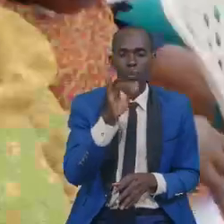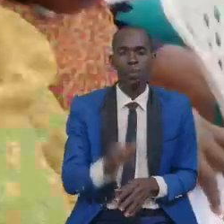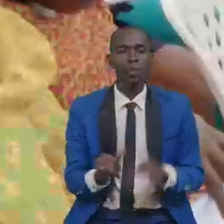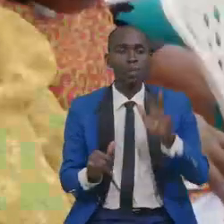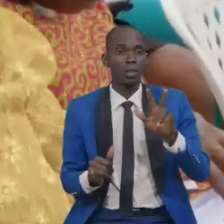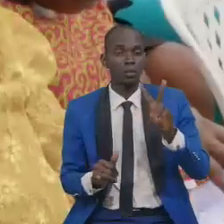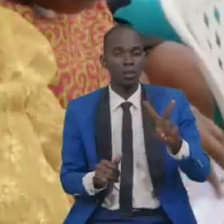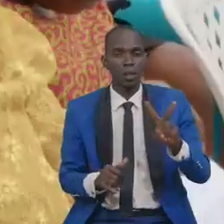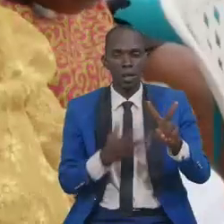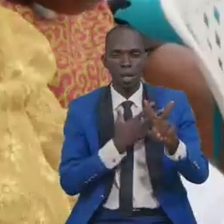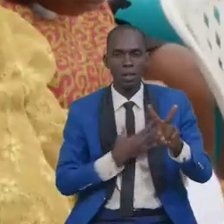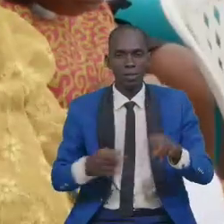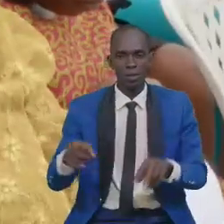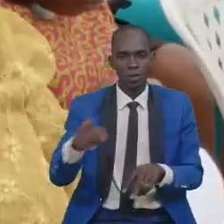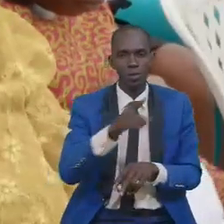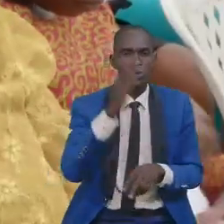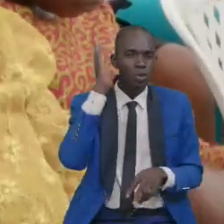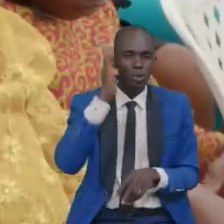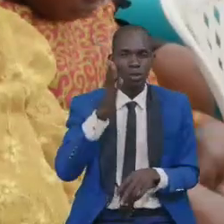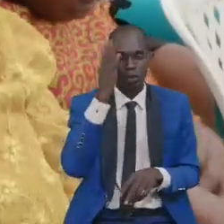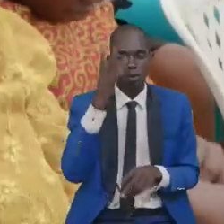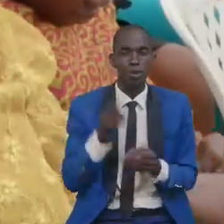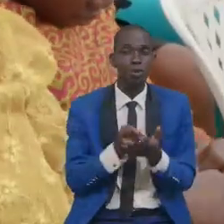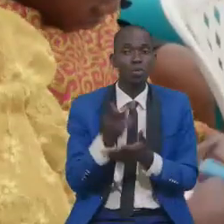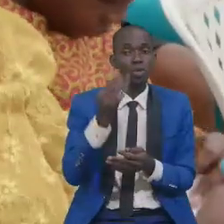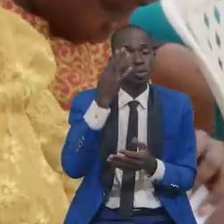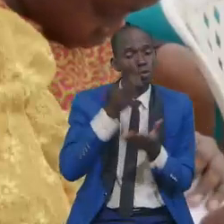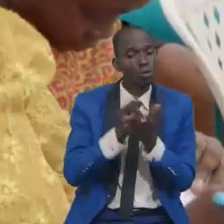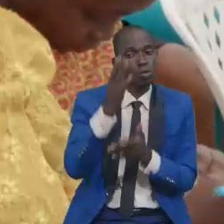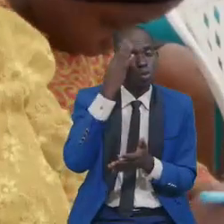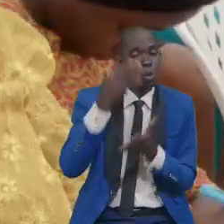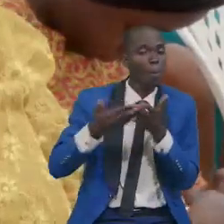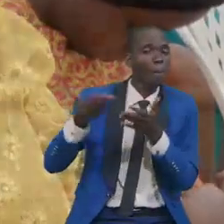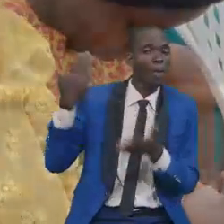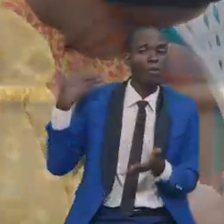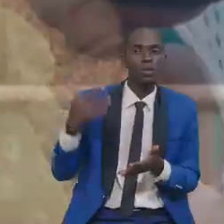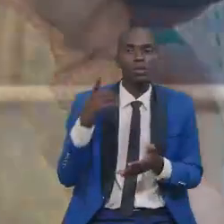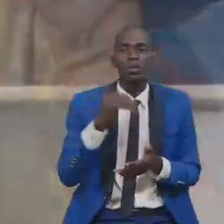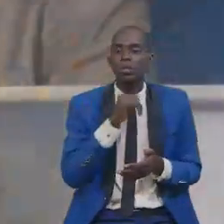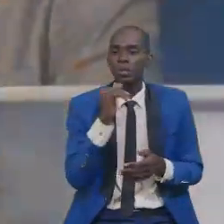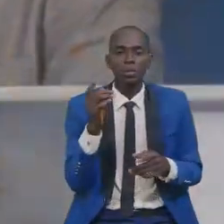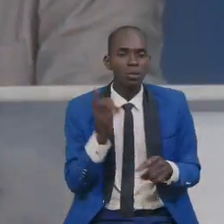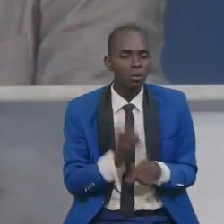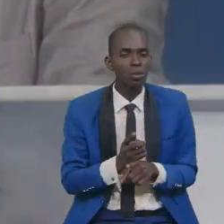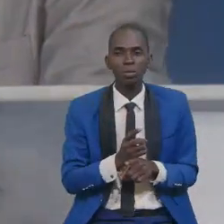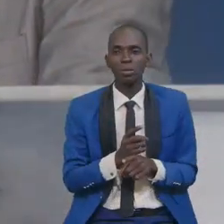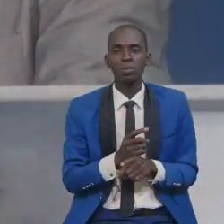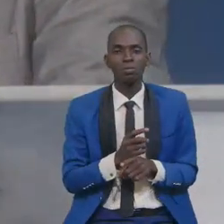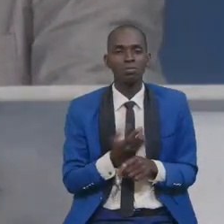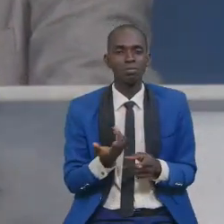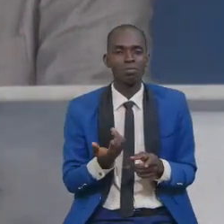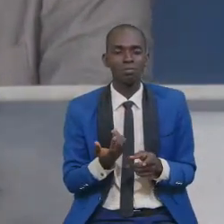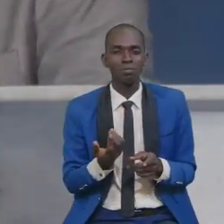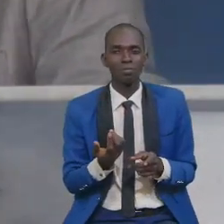know the truth the truth will never fall if we don't continue learning and reading and studying or forget or forget